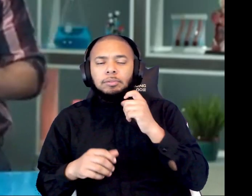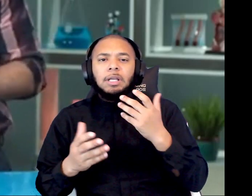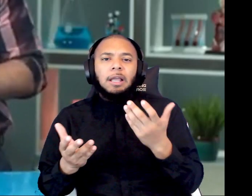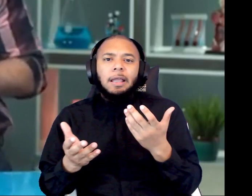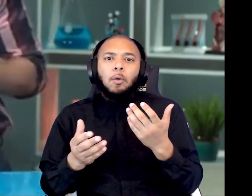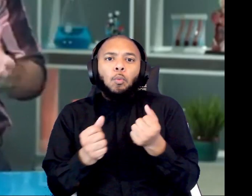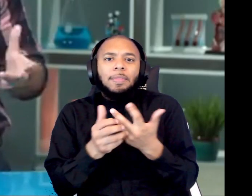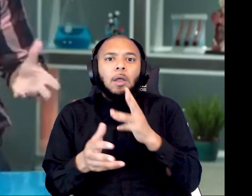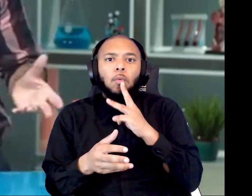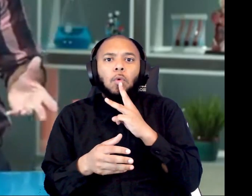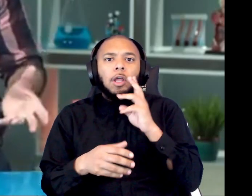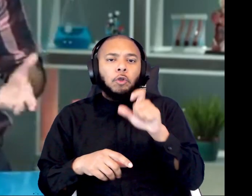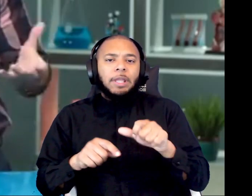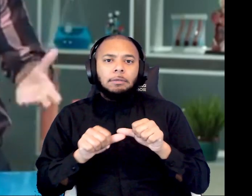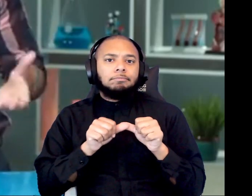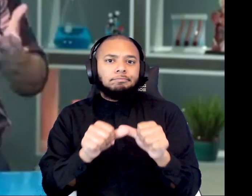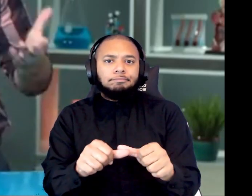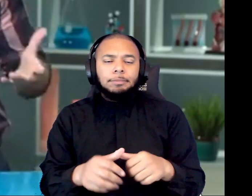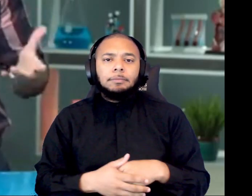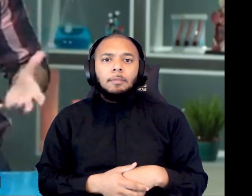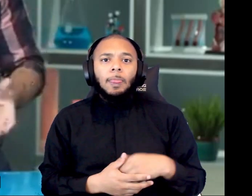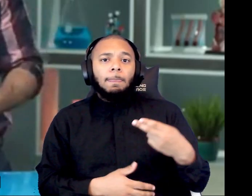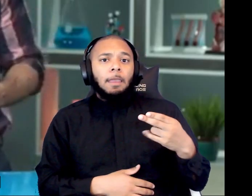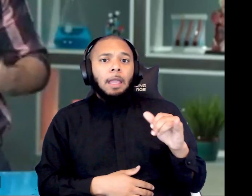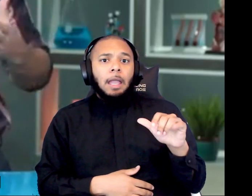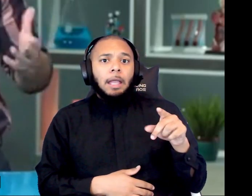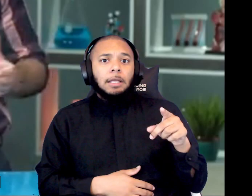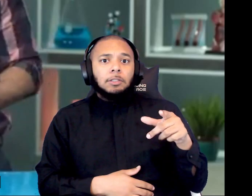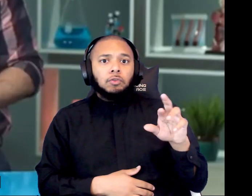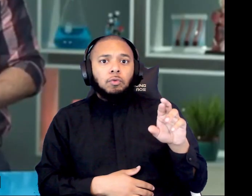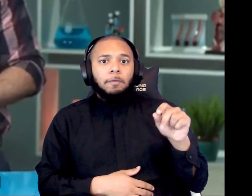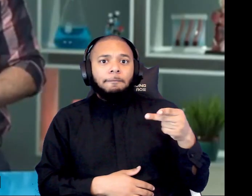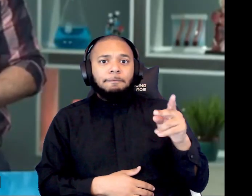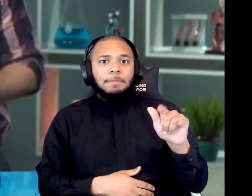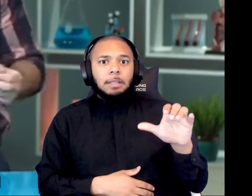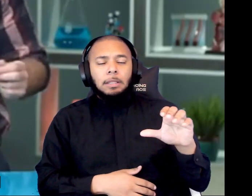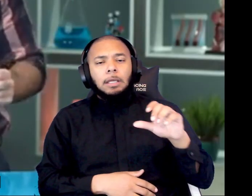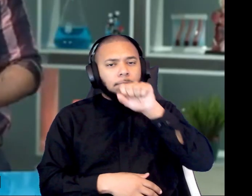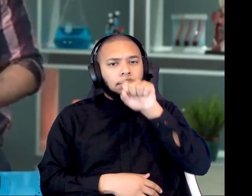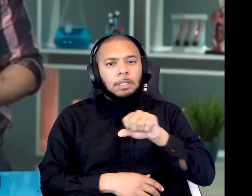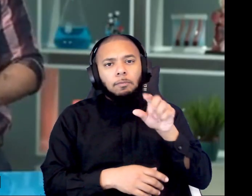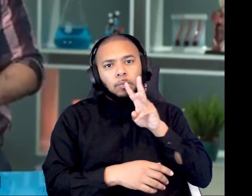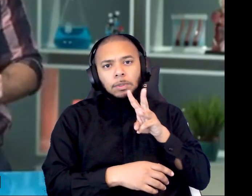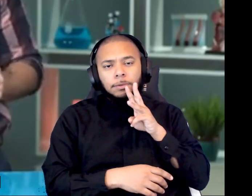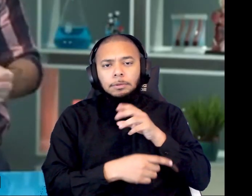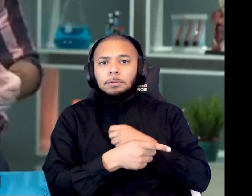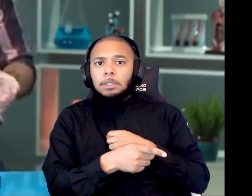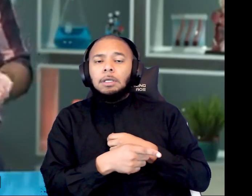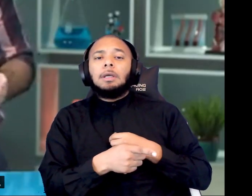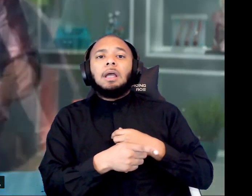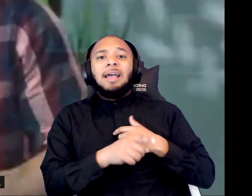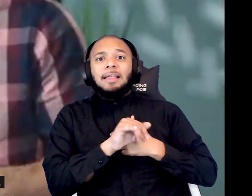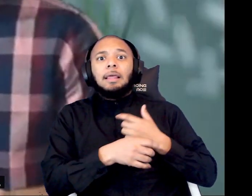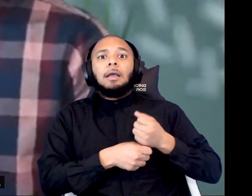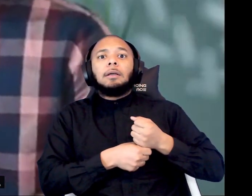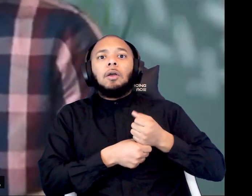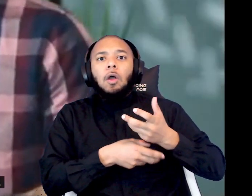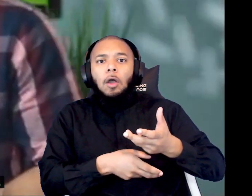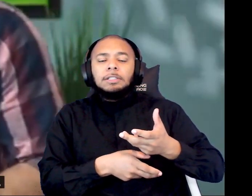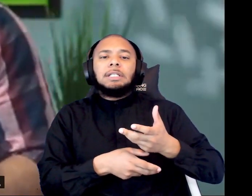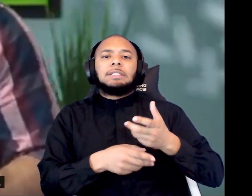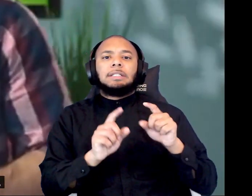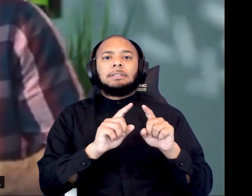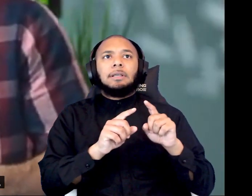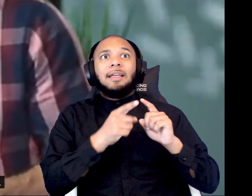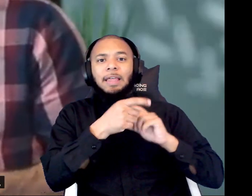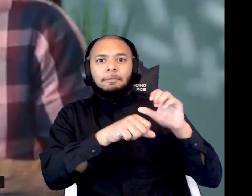functional groups, the fact that they're hydrophilic, which means they like water, is really important in allowing these chemical reactions to take place. So we're going to take a look